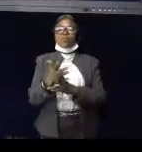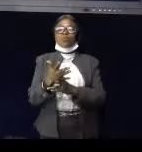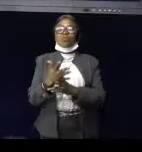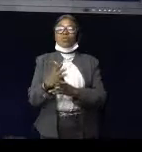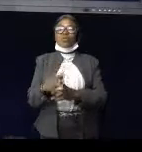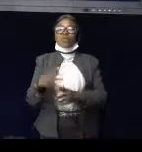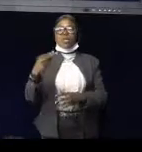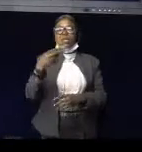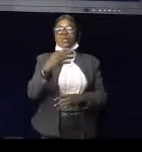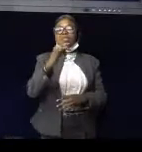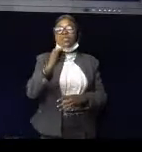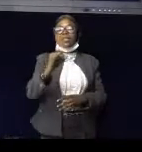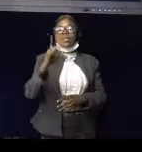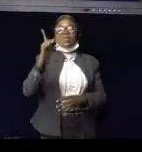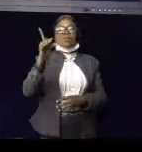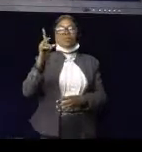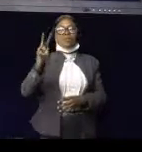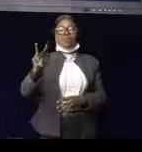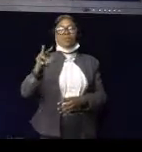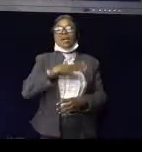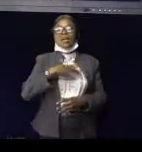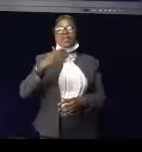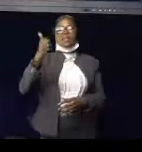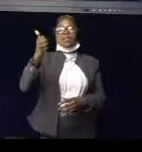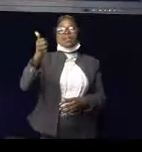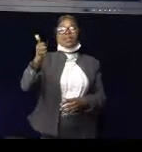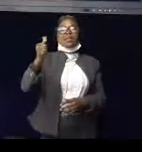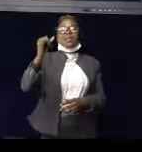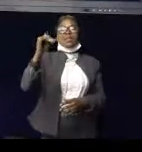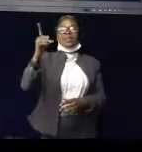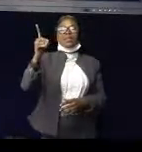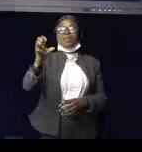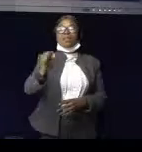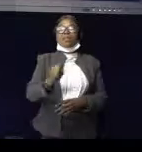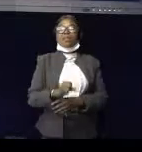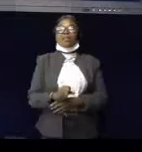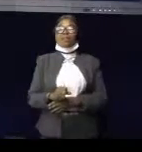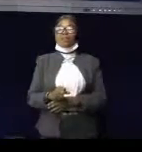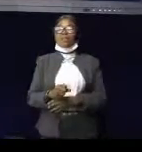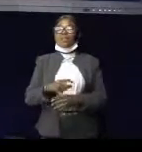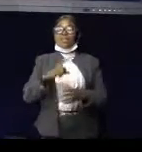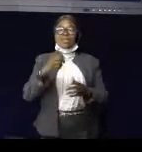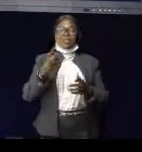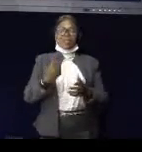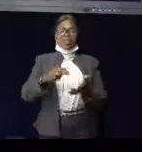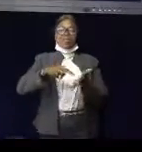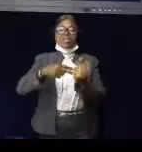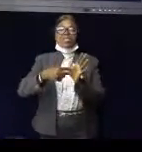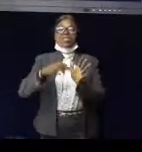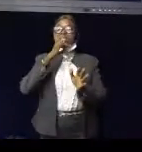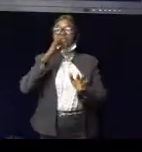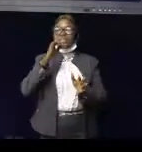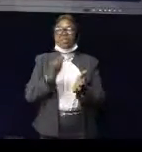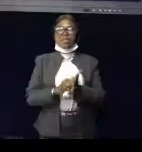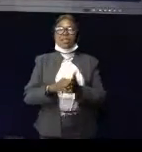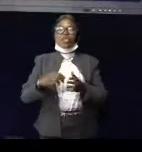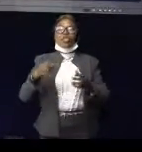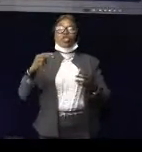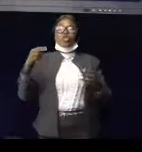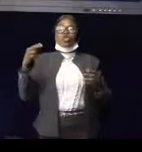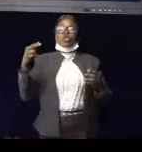between HIV and AIDS. Let's look at that now. What is the full meaning of HIV? HIV stands